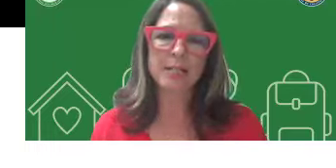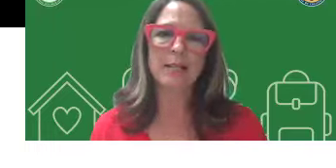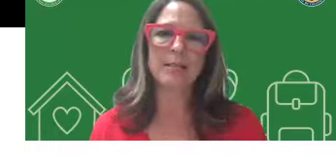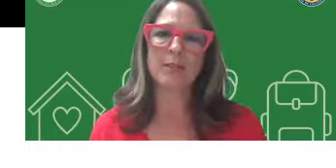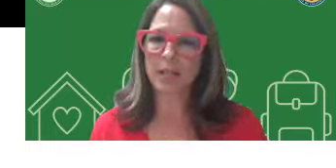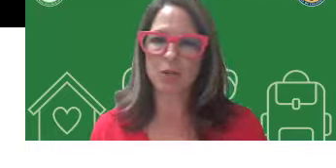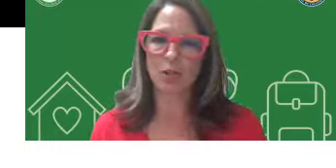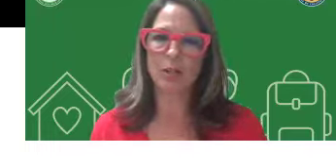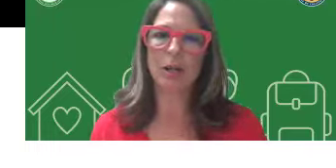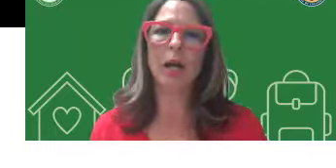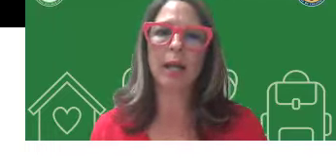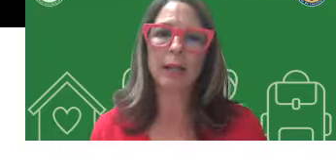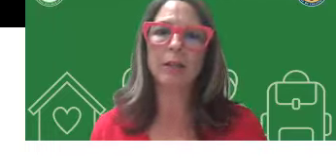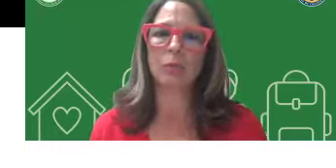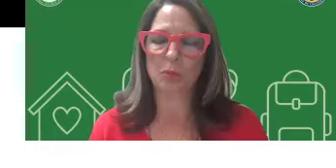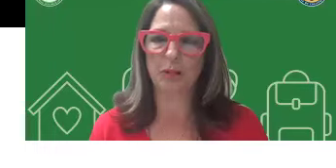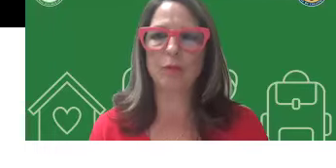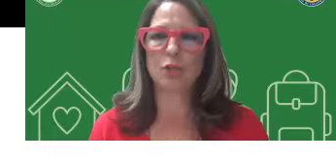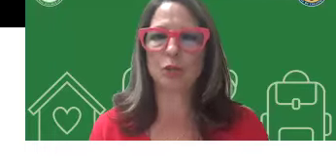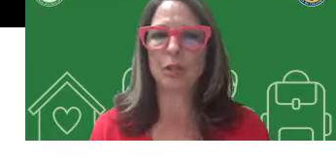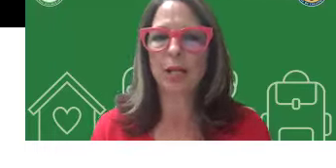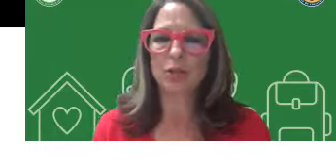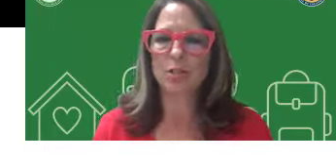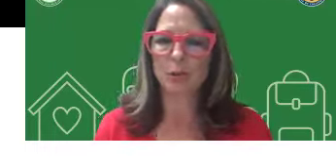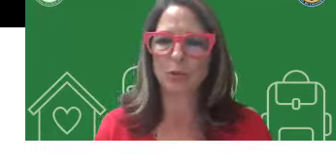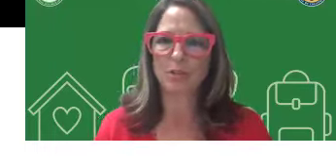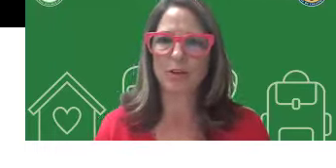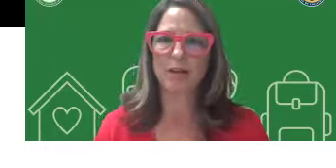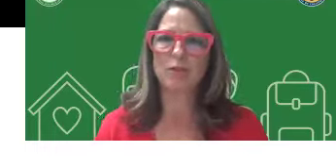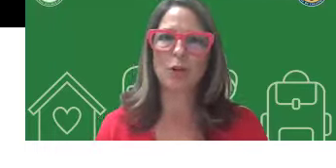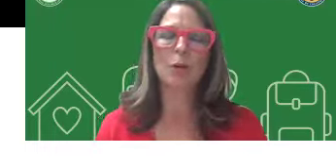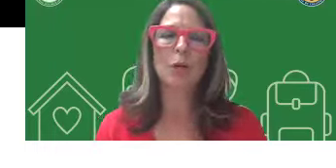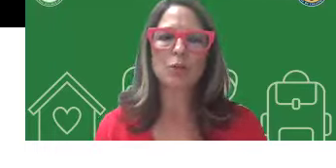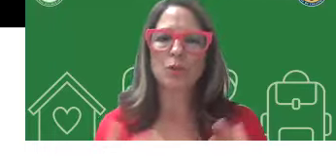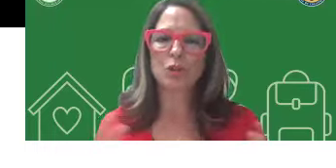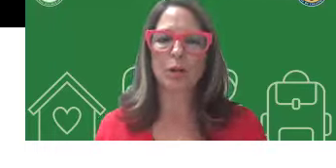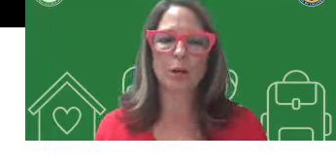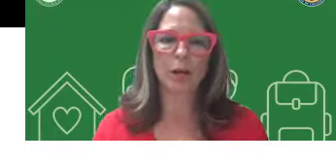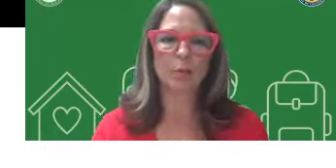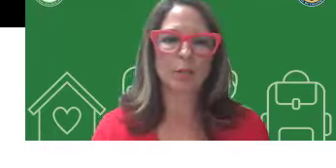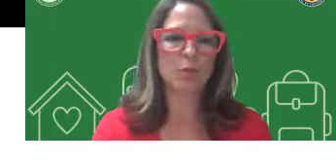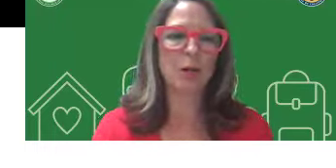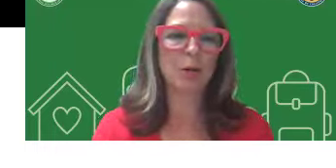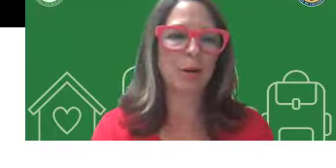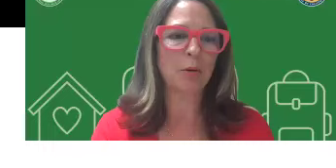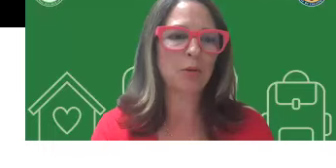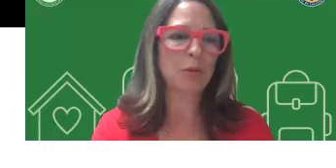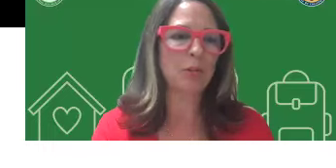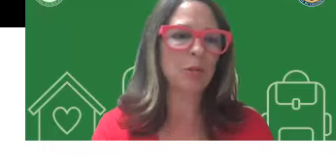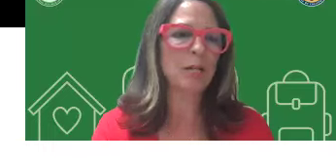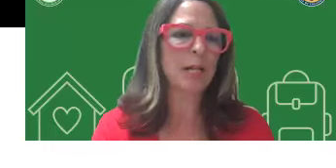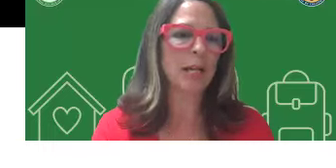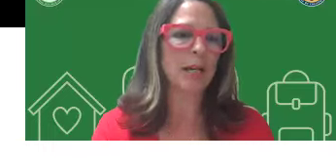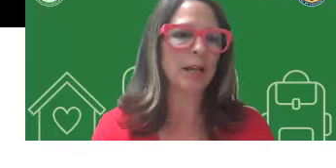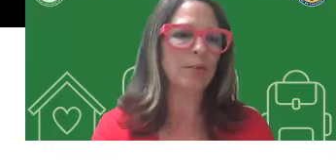to increase identification and enrollment of children ages 0 to 5. So just want to share, be transparent about our